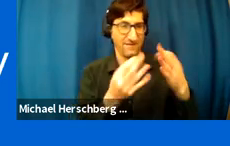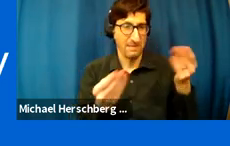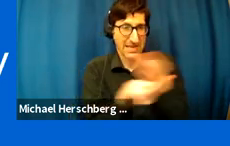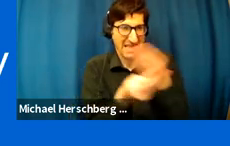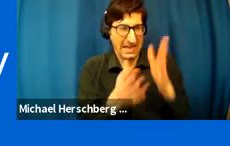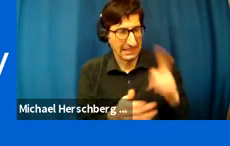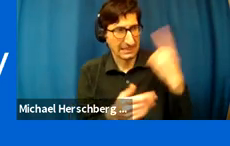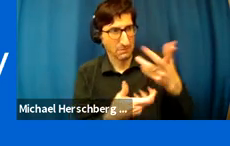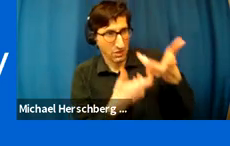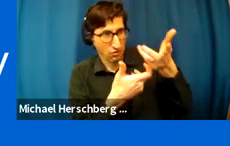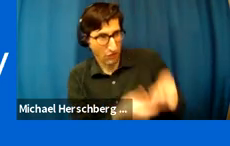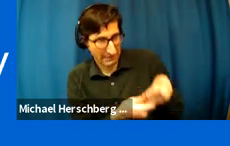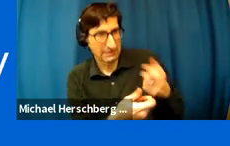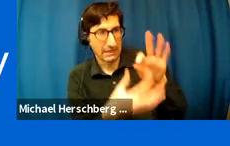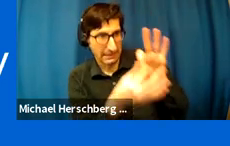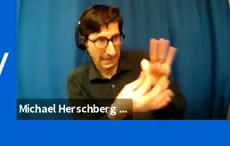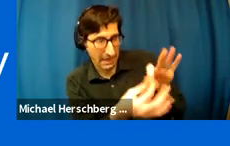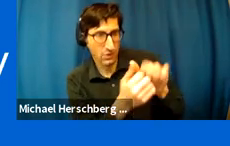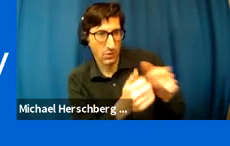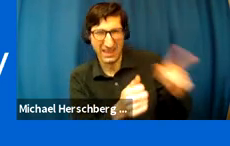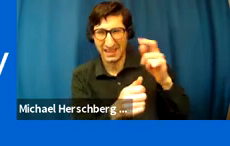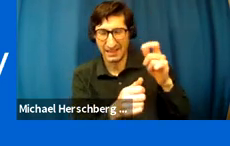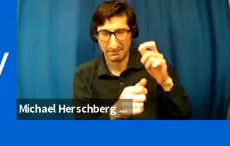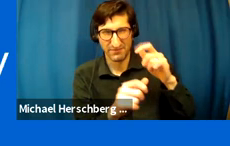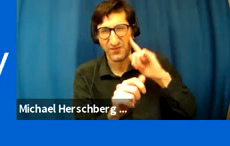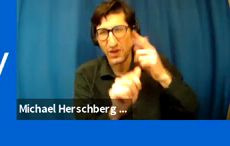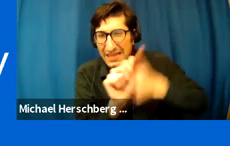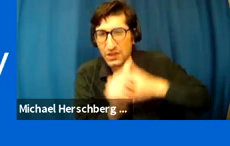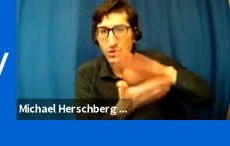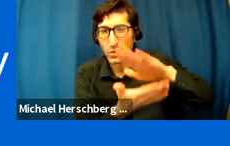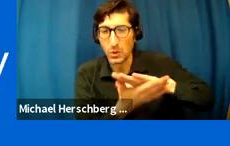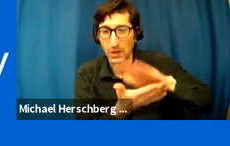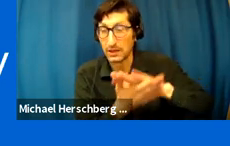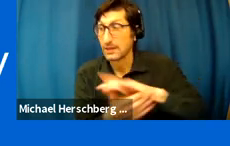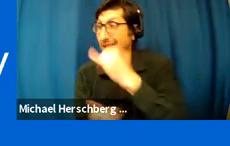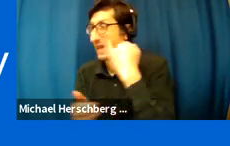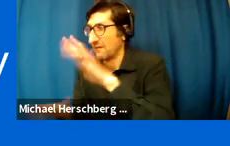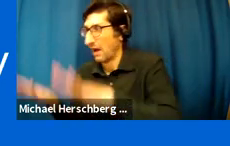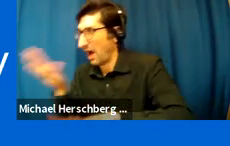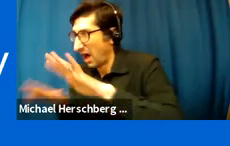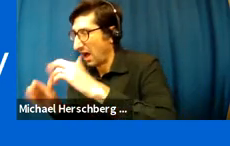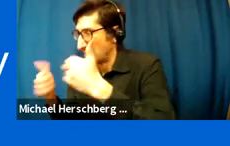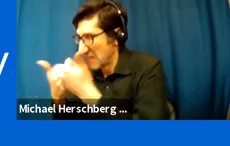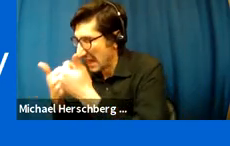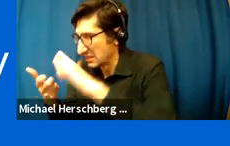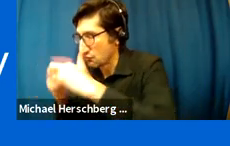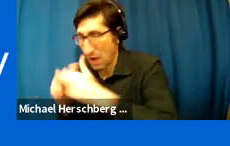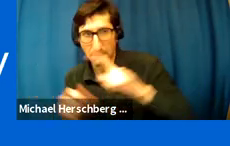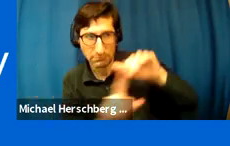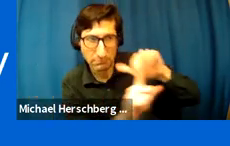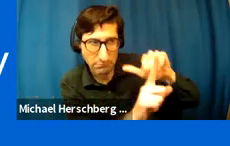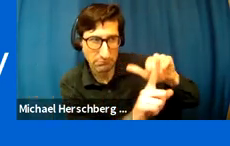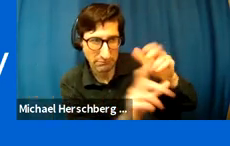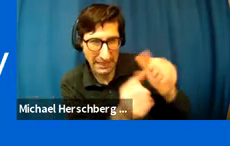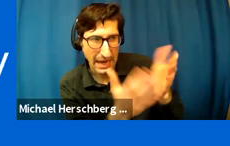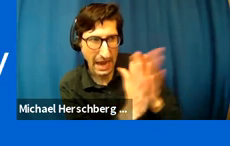trusted points of contact reflective of the school community to go to when questions and challenges arise.